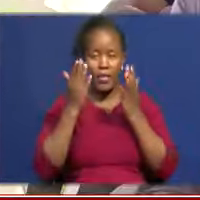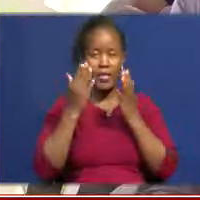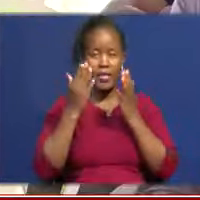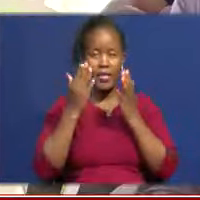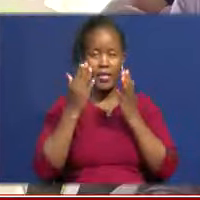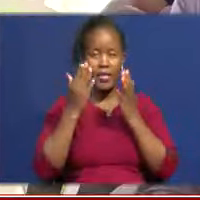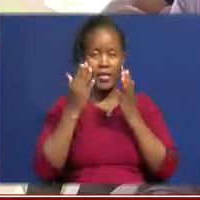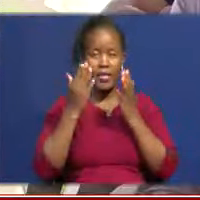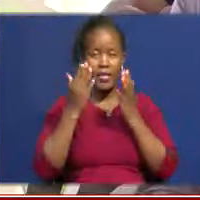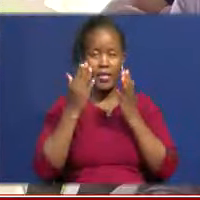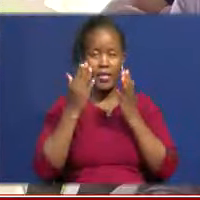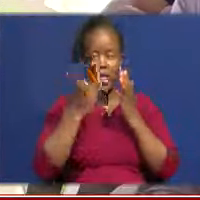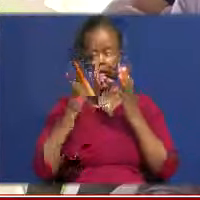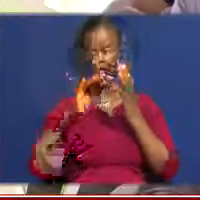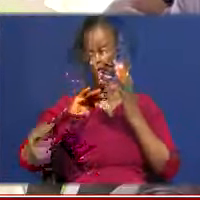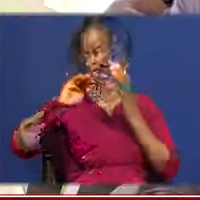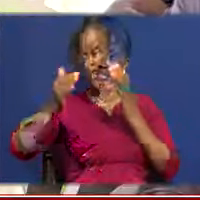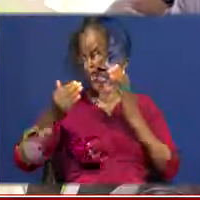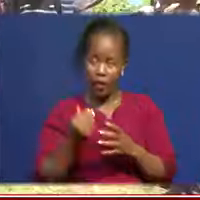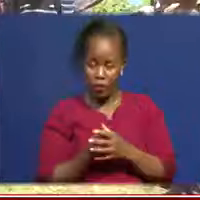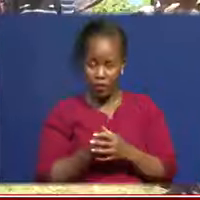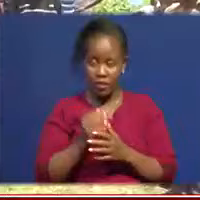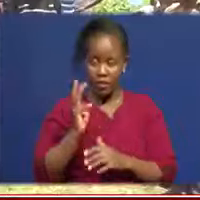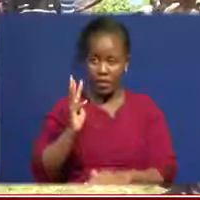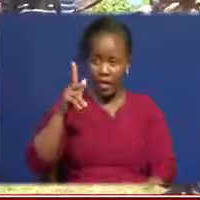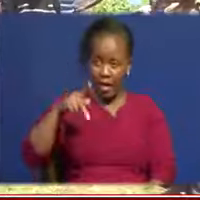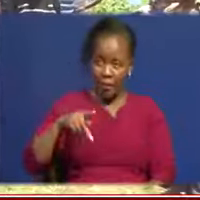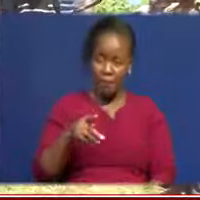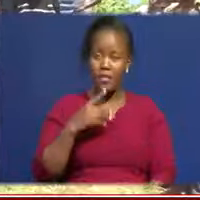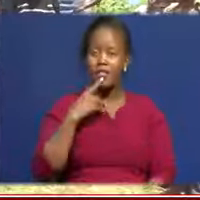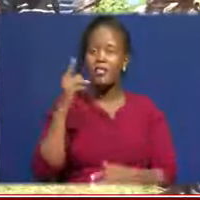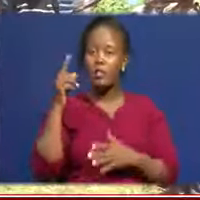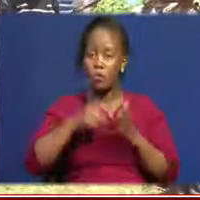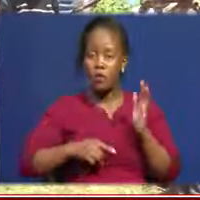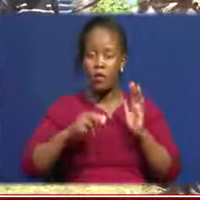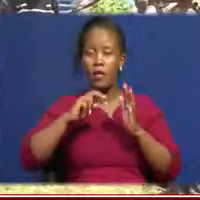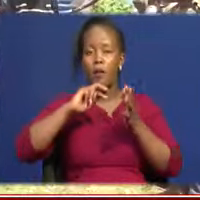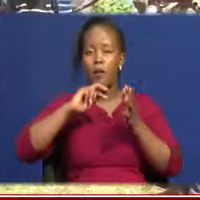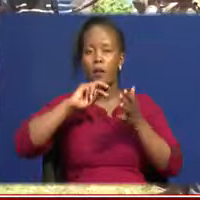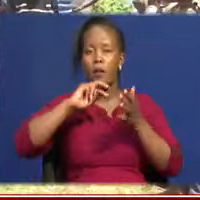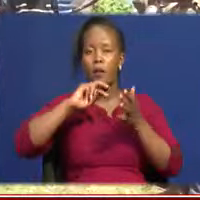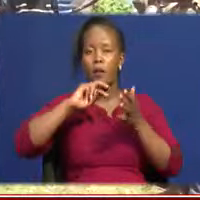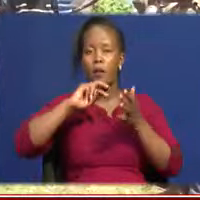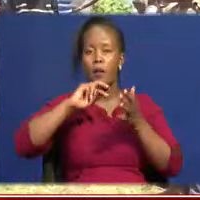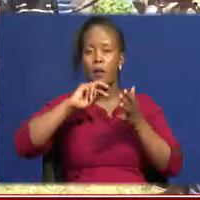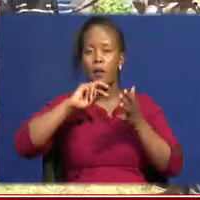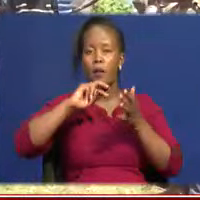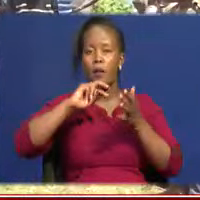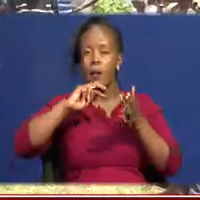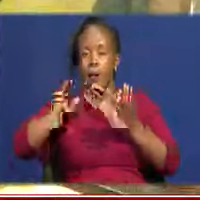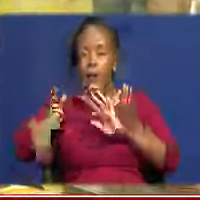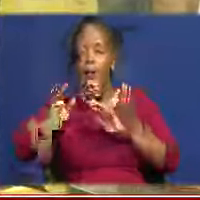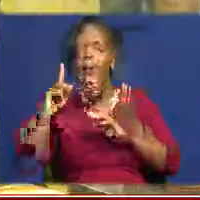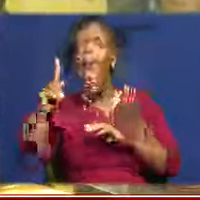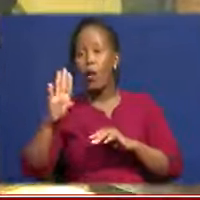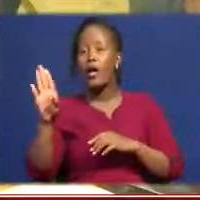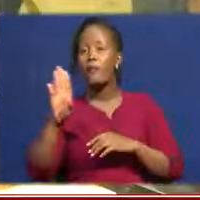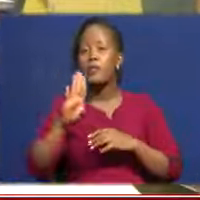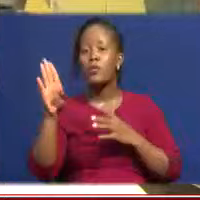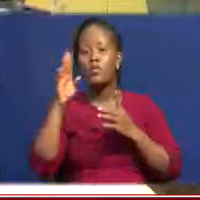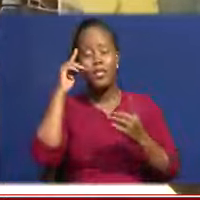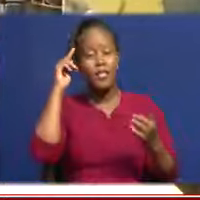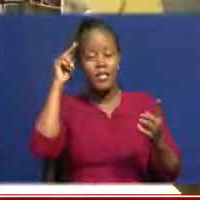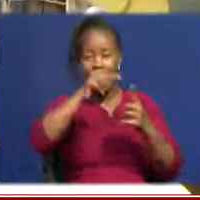town. Dindi Nyoro says the project, which will cost about $1 billion, is targeted